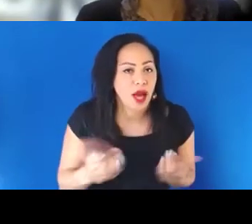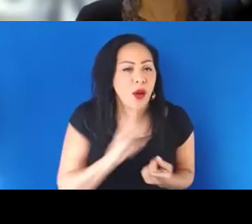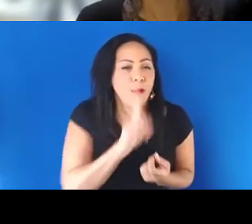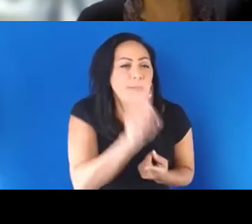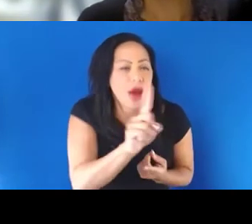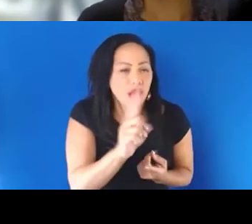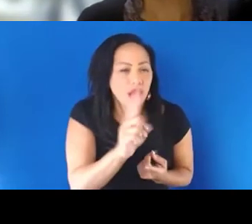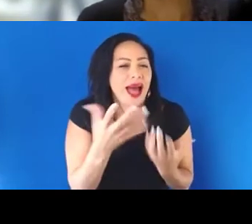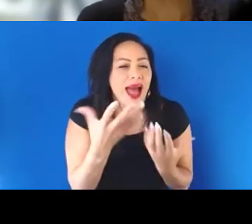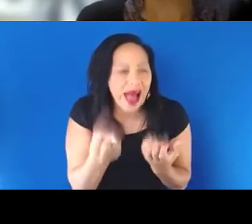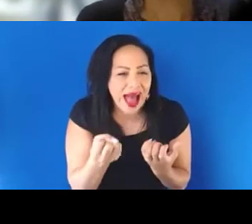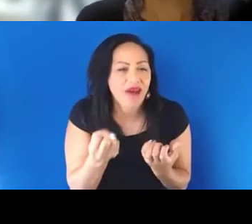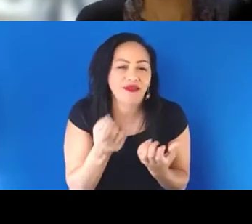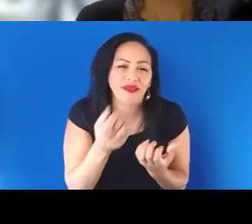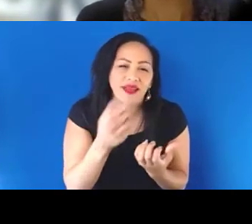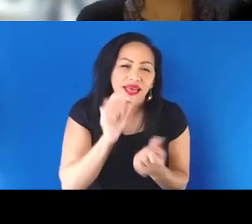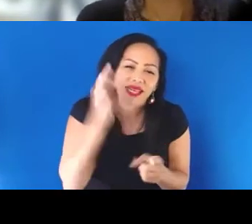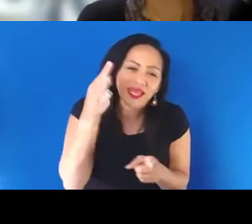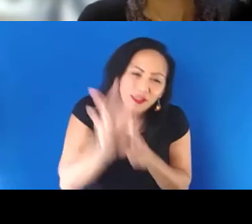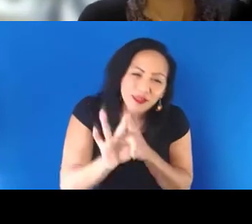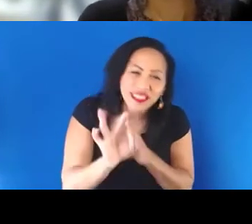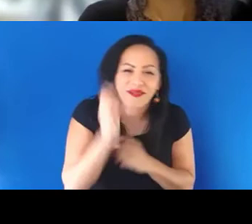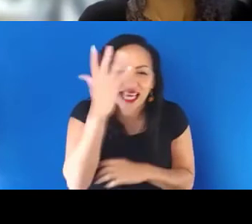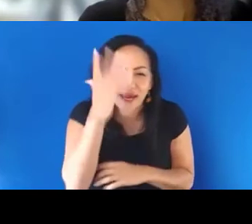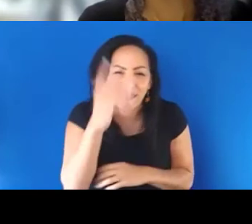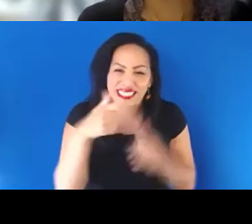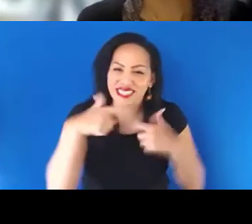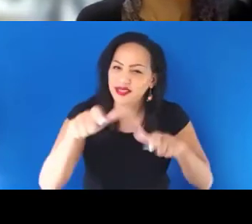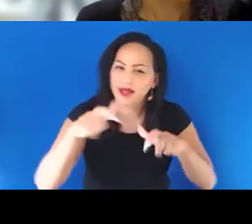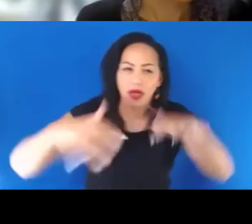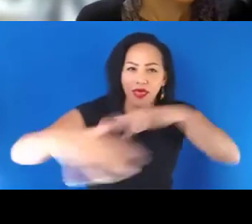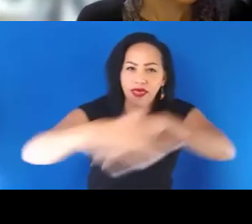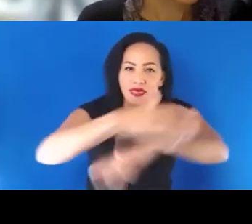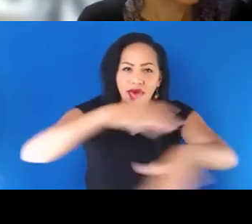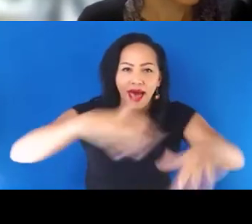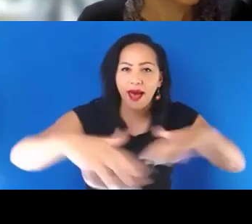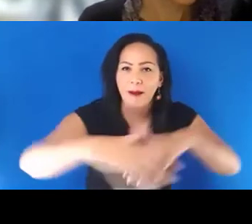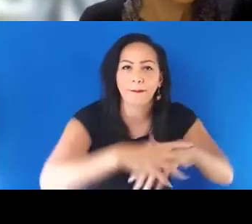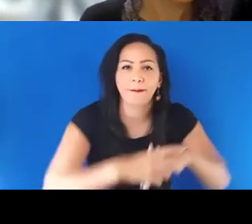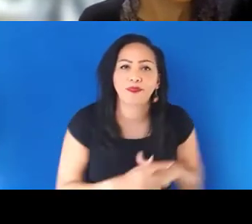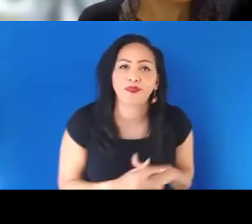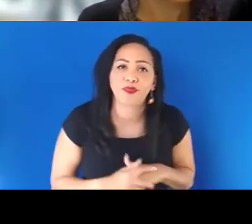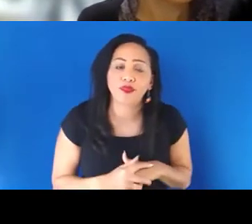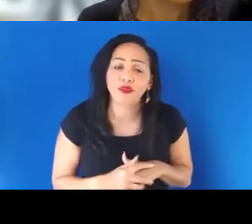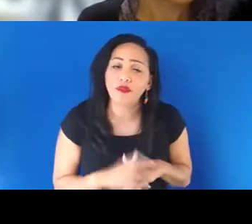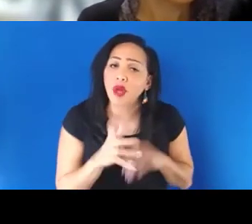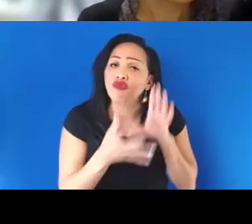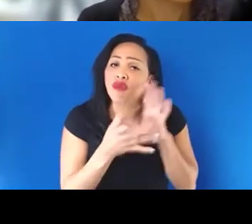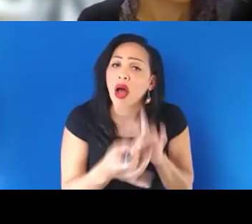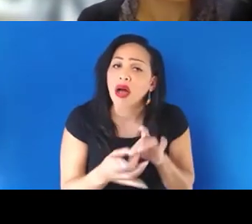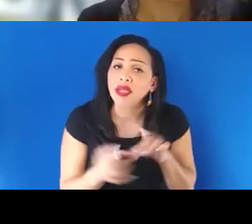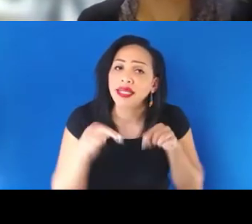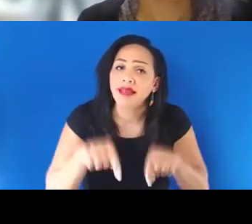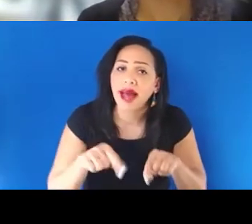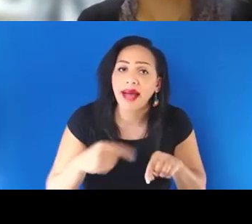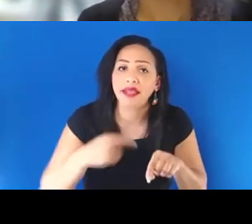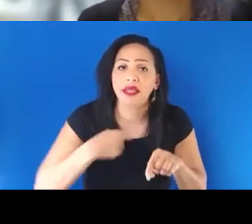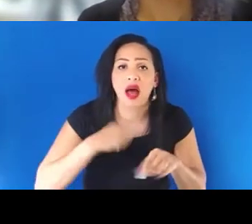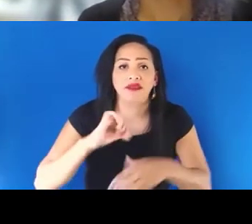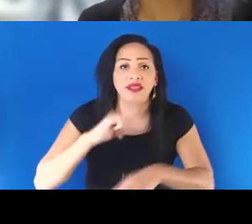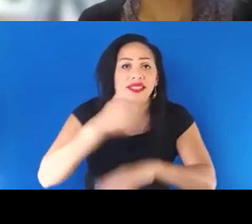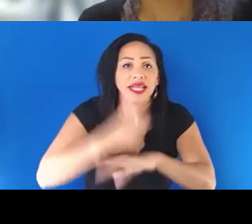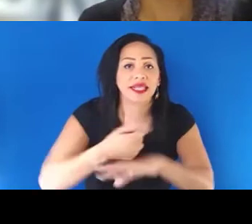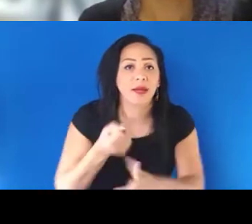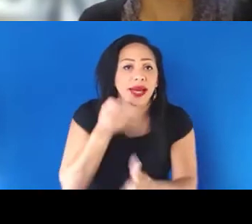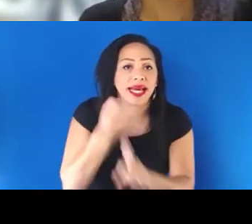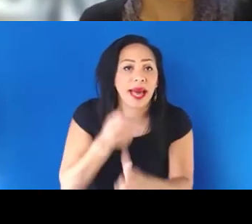stylizing and everything is there. And to counter that, we in STI have started a campaign called Rough and Ready Advocacy. We're saying, if